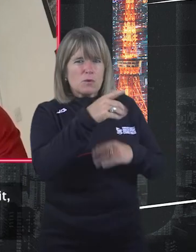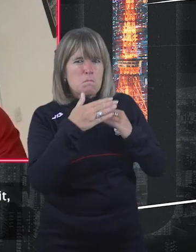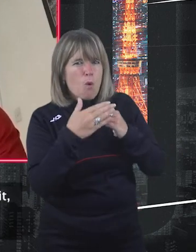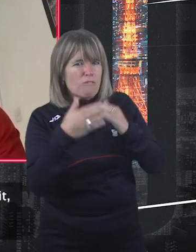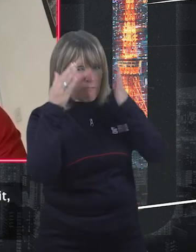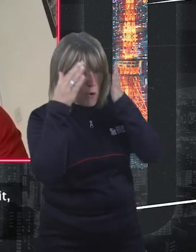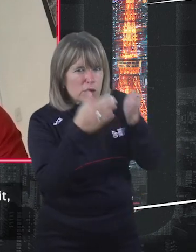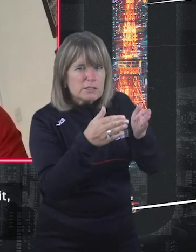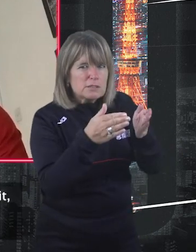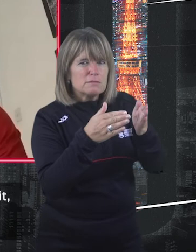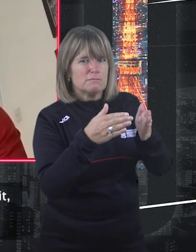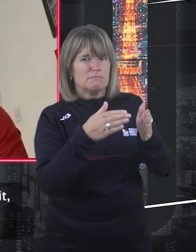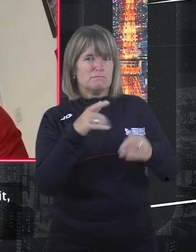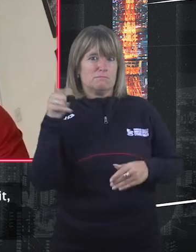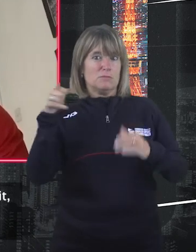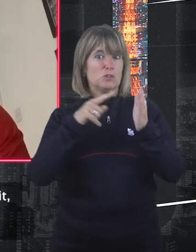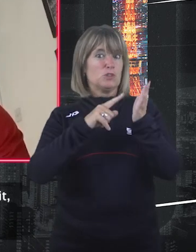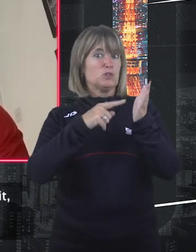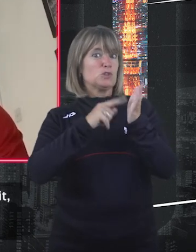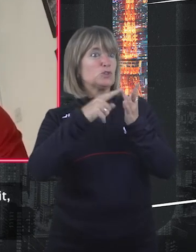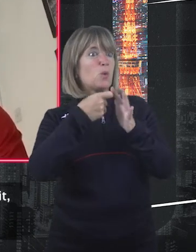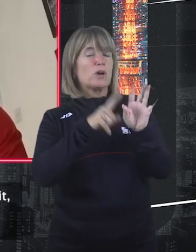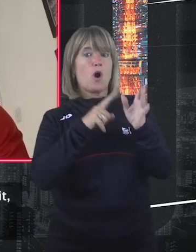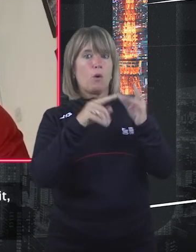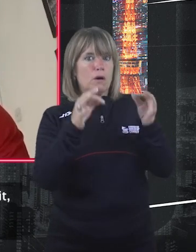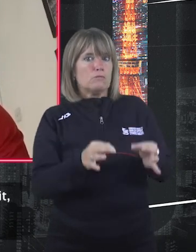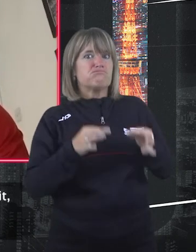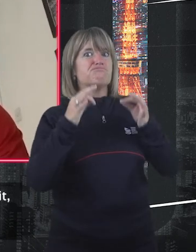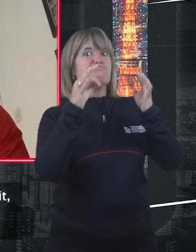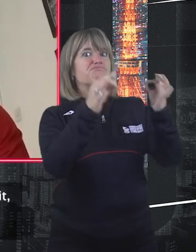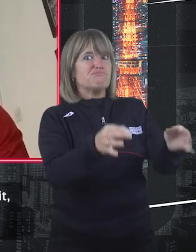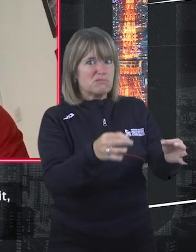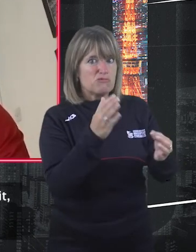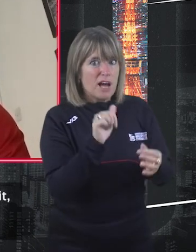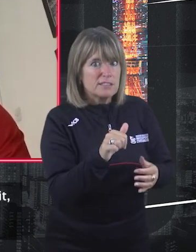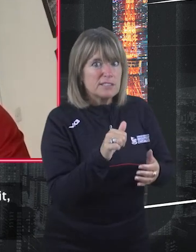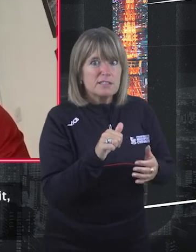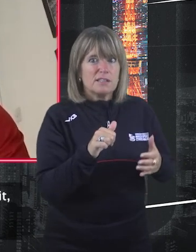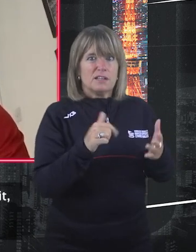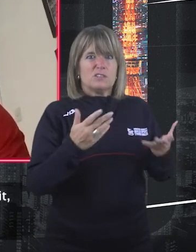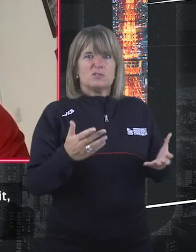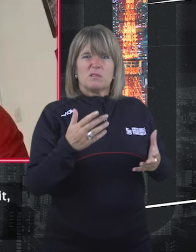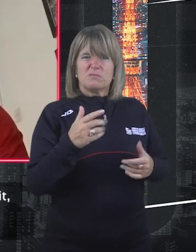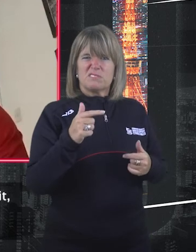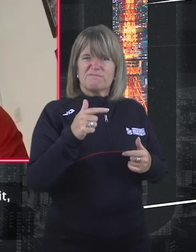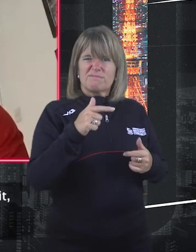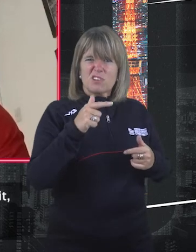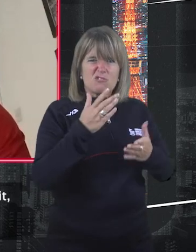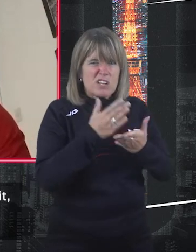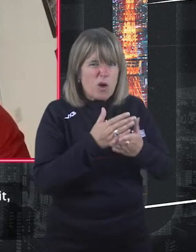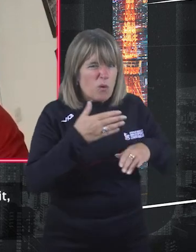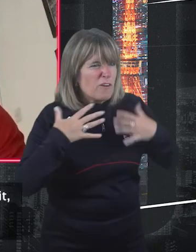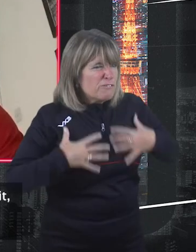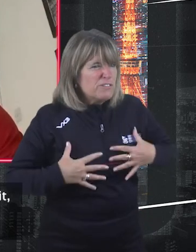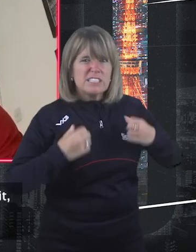once Tokyo was postponed? The fact, right, I'm going to get there and I'm going to really work on my physical strength and indeed